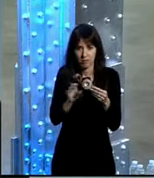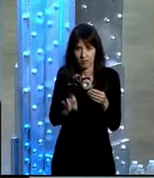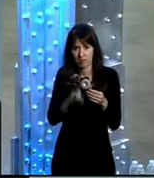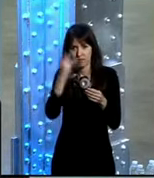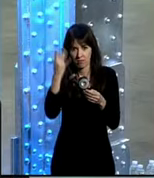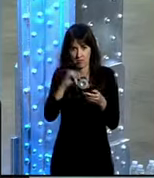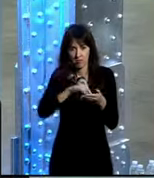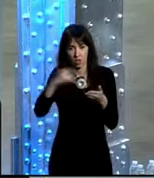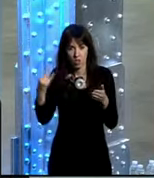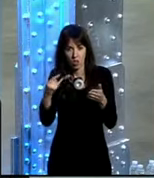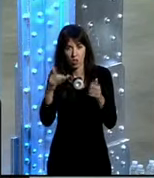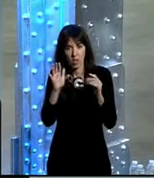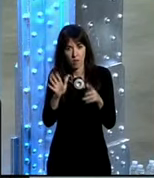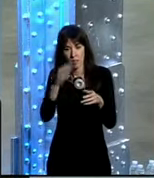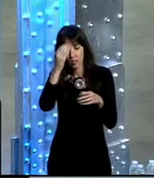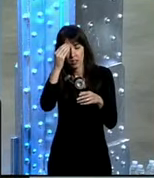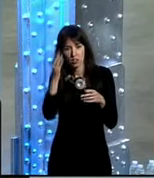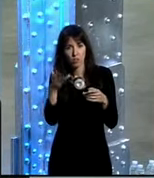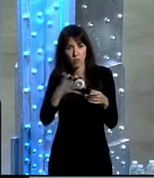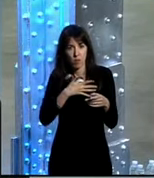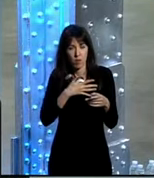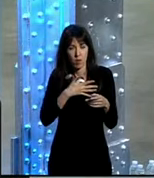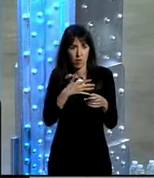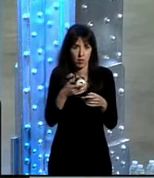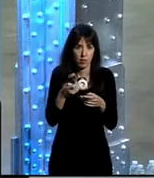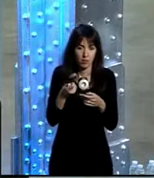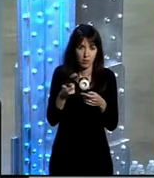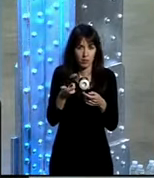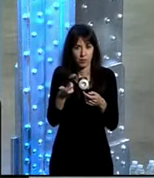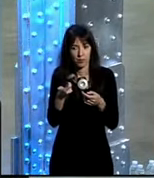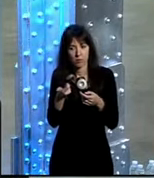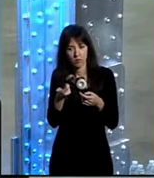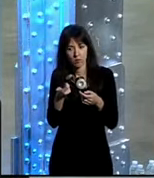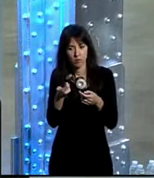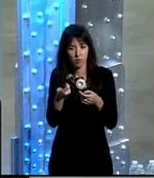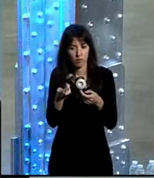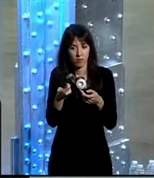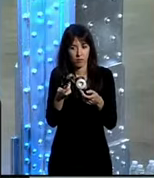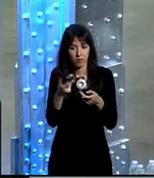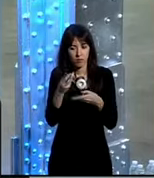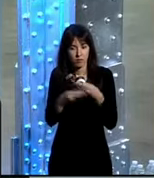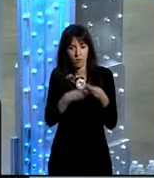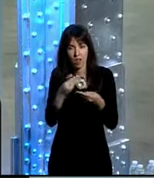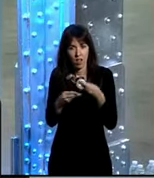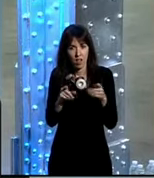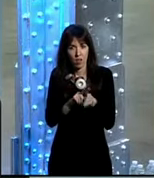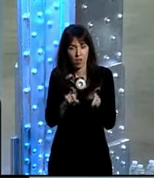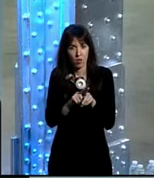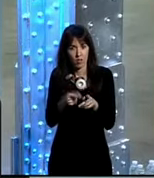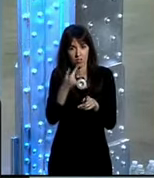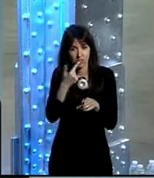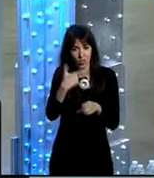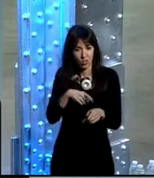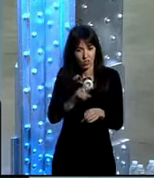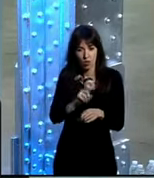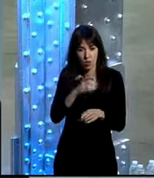application is born, or that new invention, or that technology is born. But I think that, it's